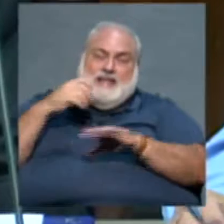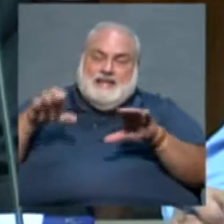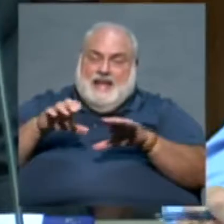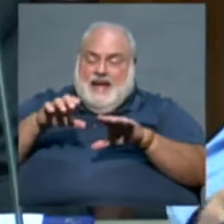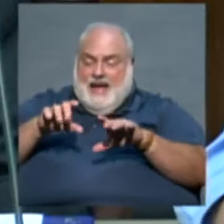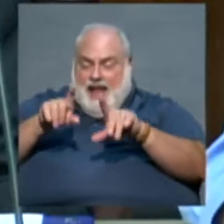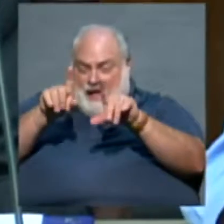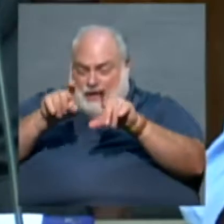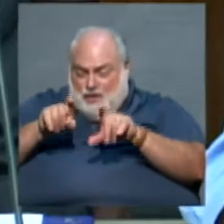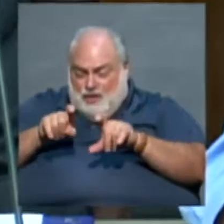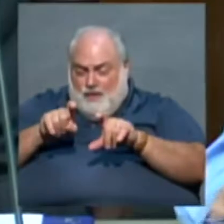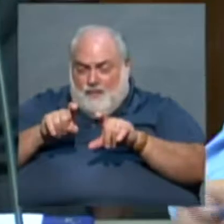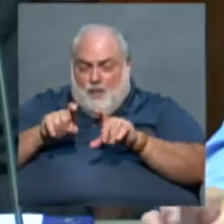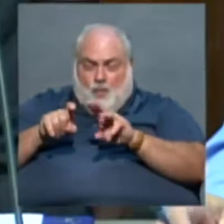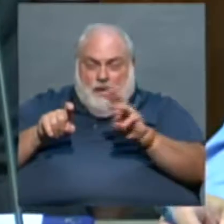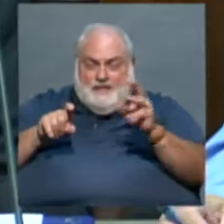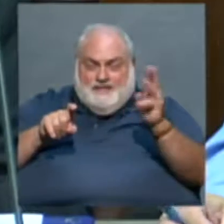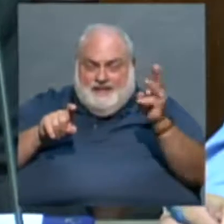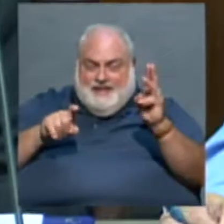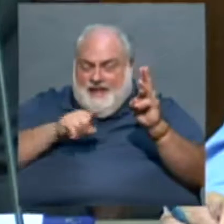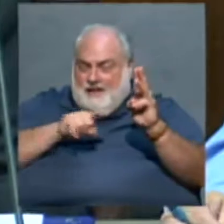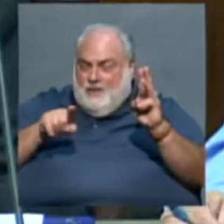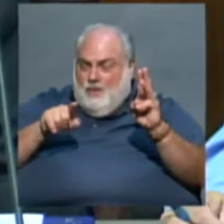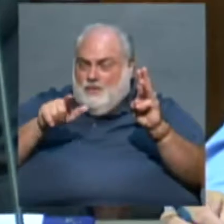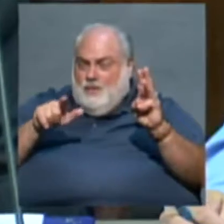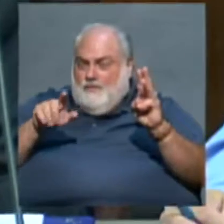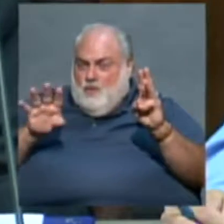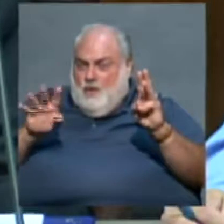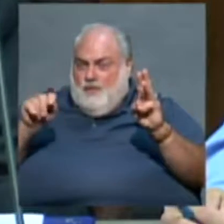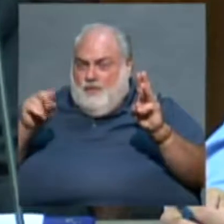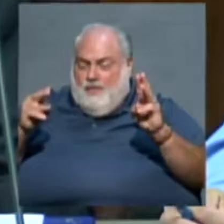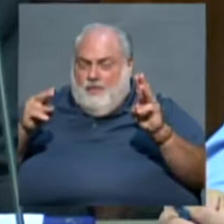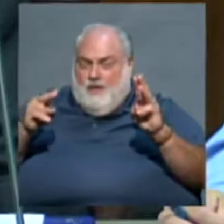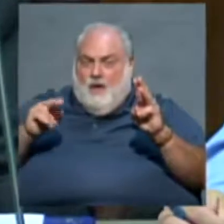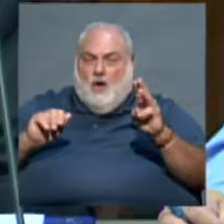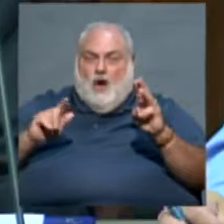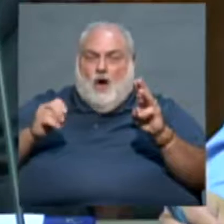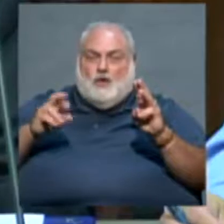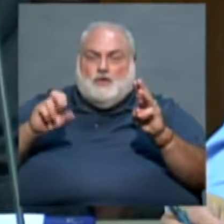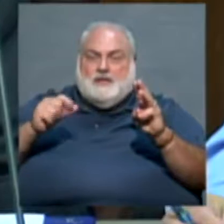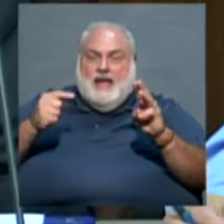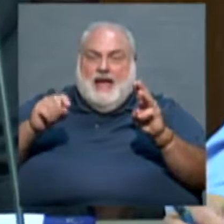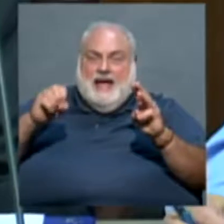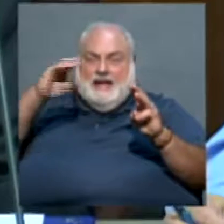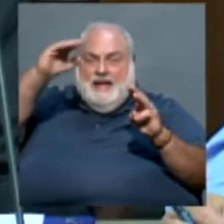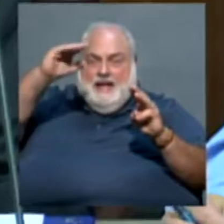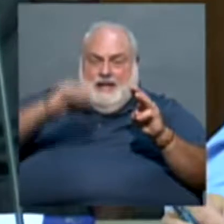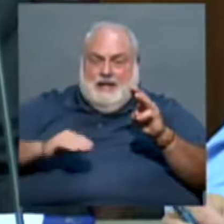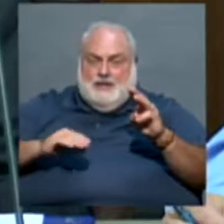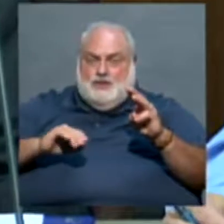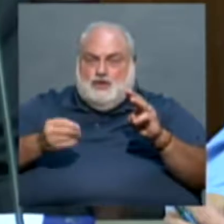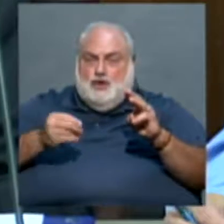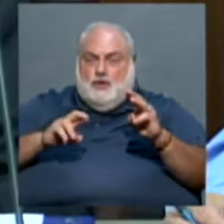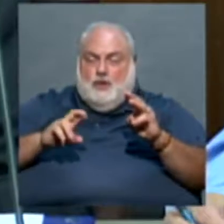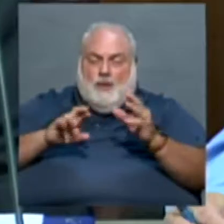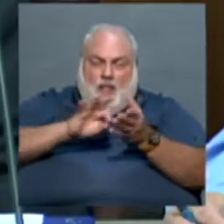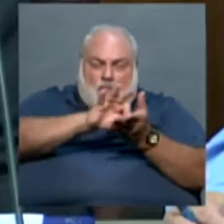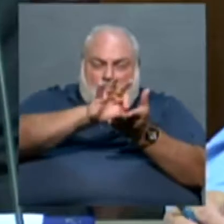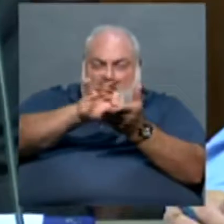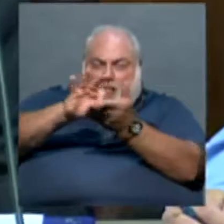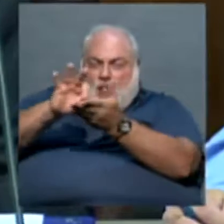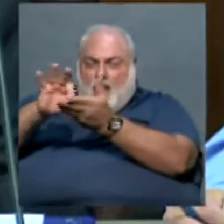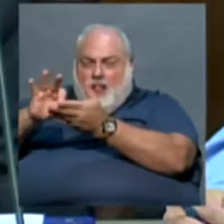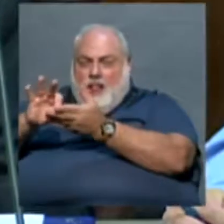Street to 24th Street, also between Aldersgate Road to Junior Deputy Road. The survey counted the number of residential lots